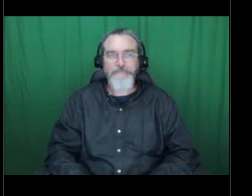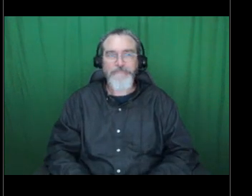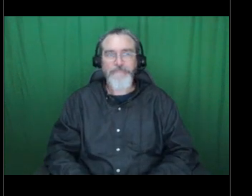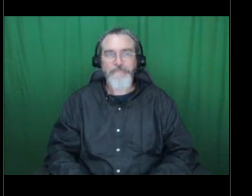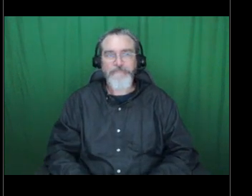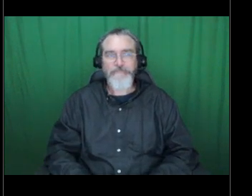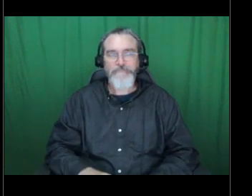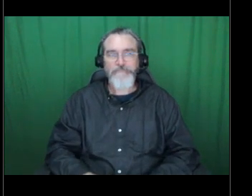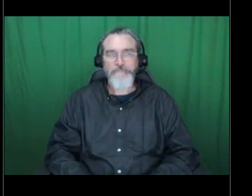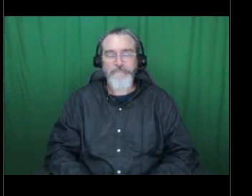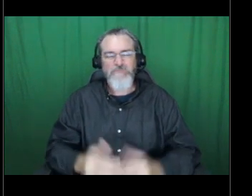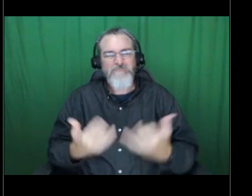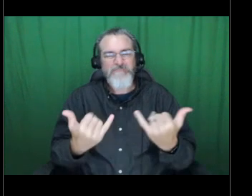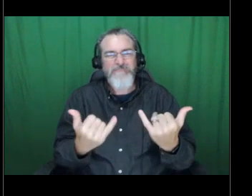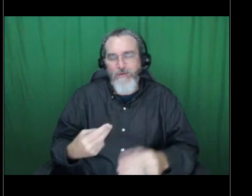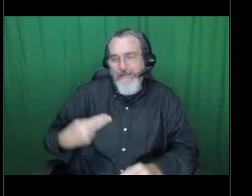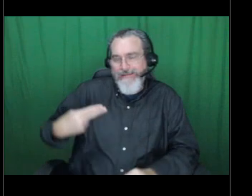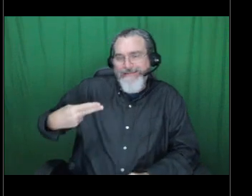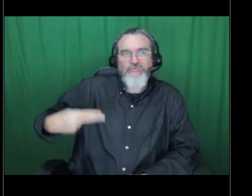FHA history.